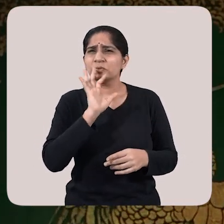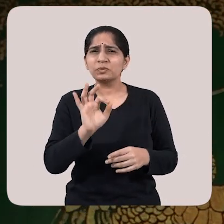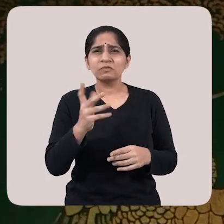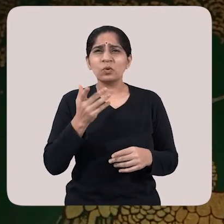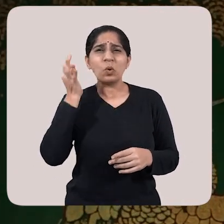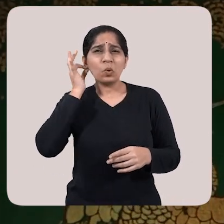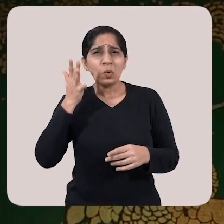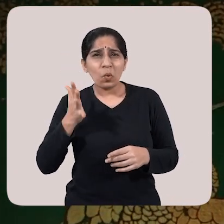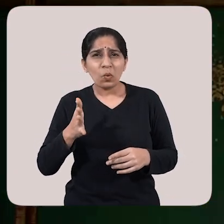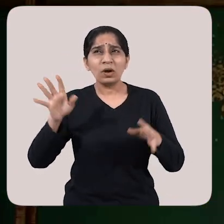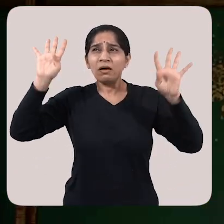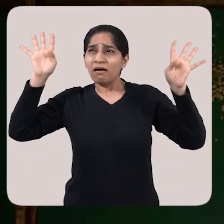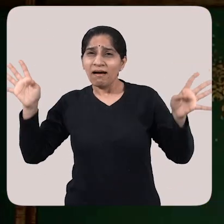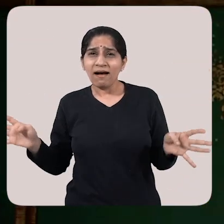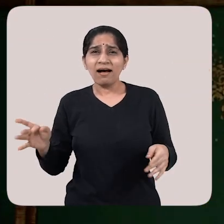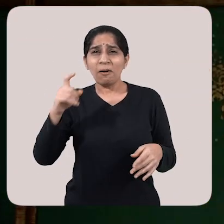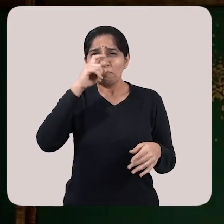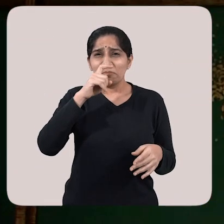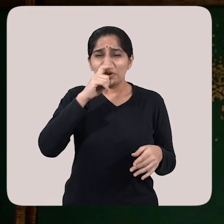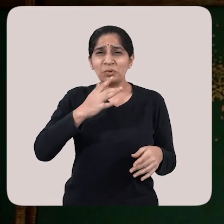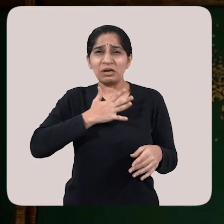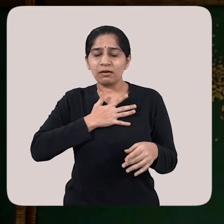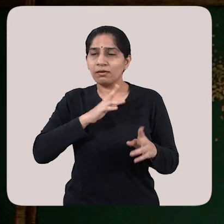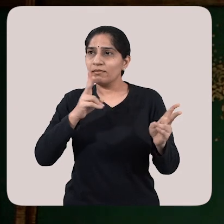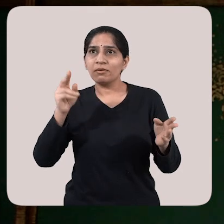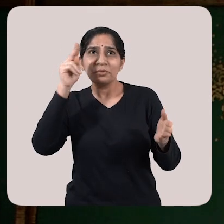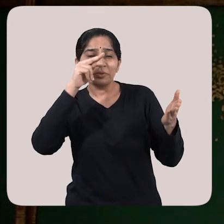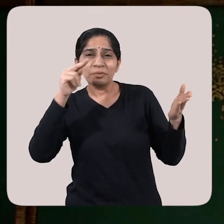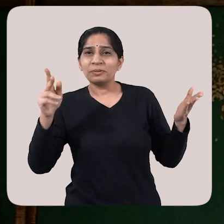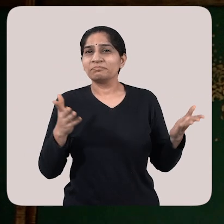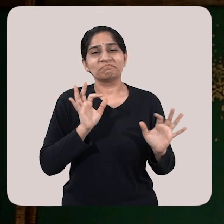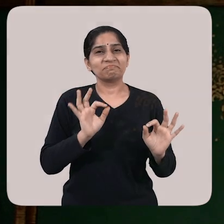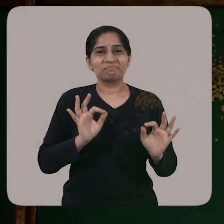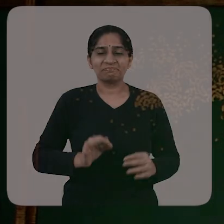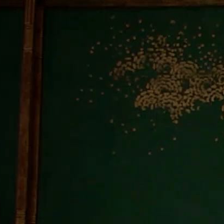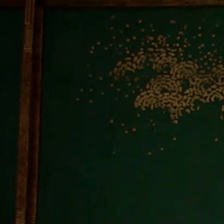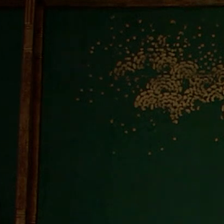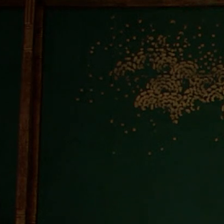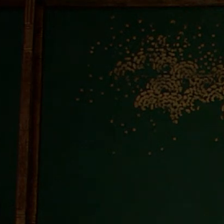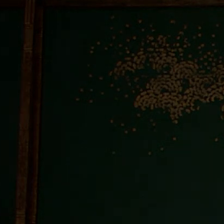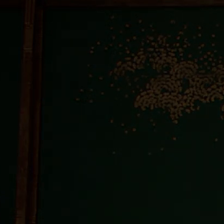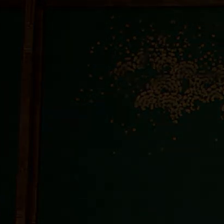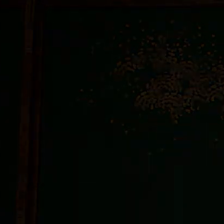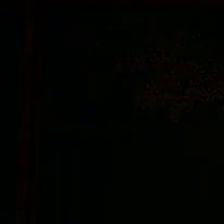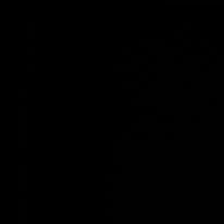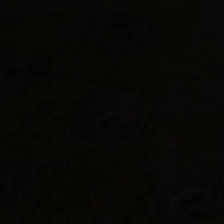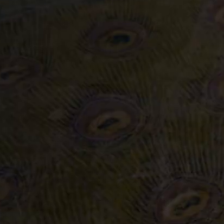its repeating peacock motifs in stunning shades of gold, blue, and green.